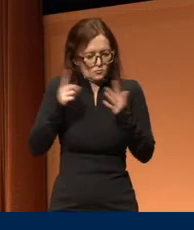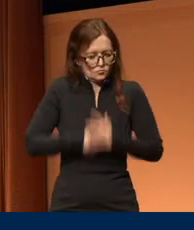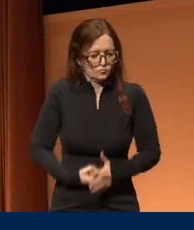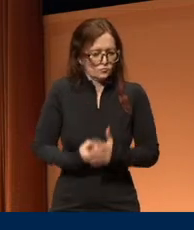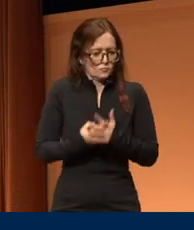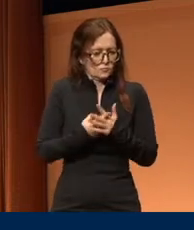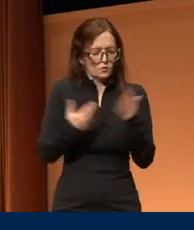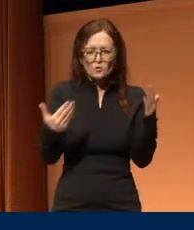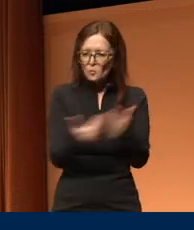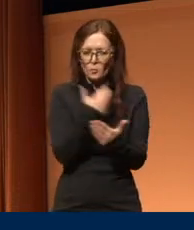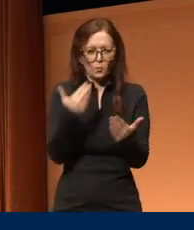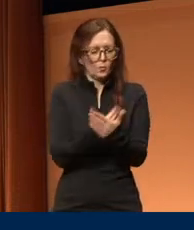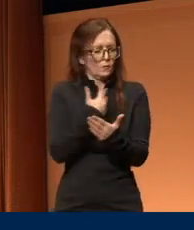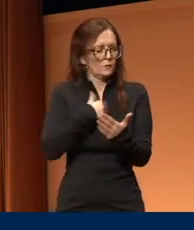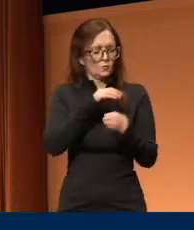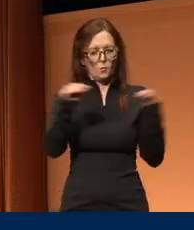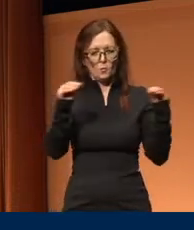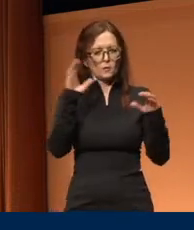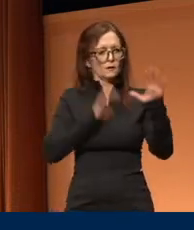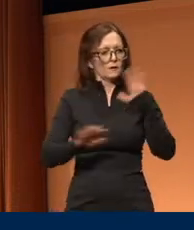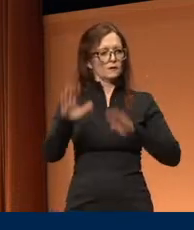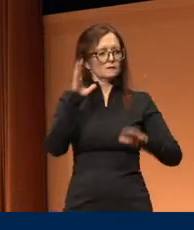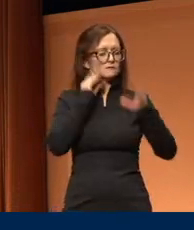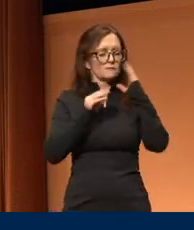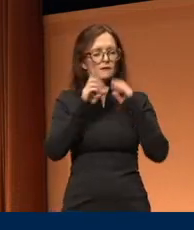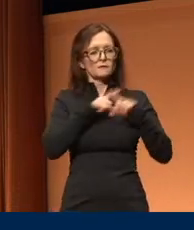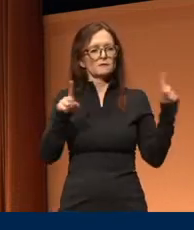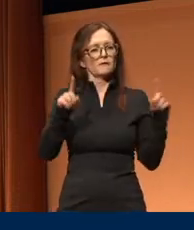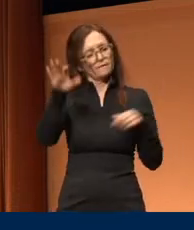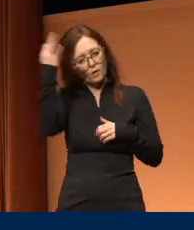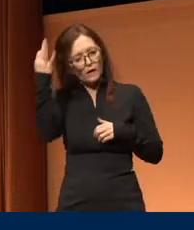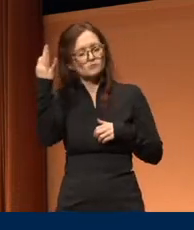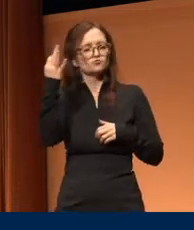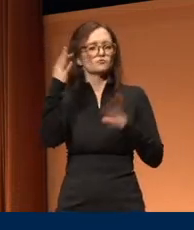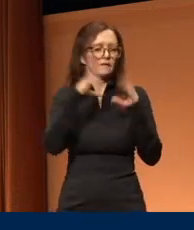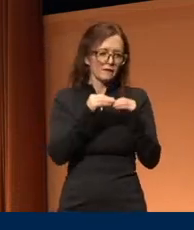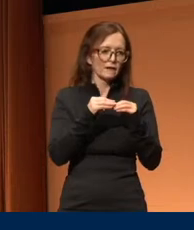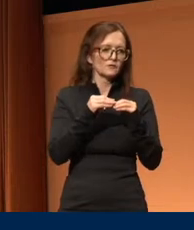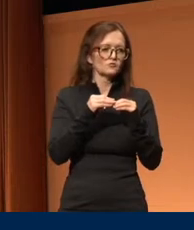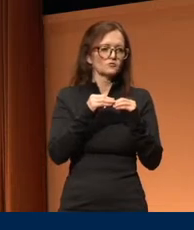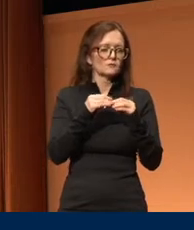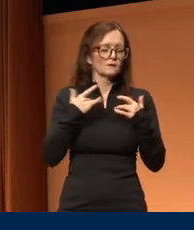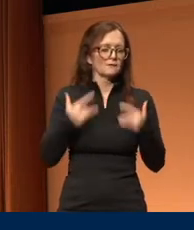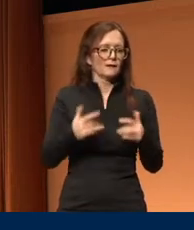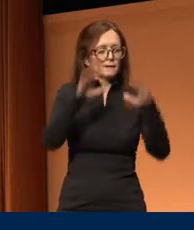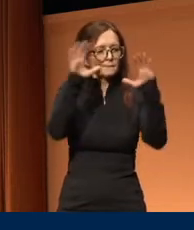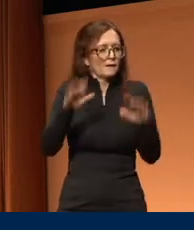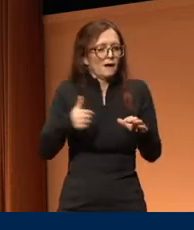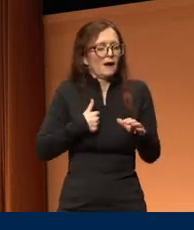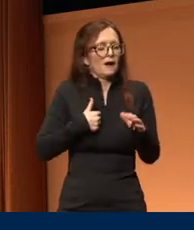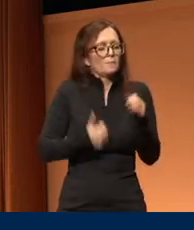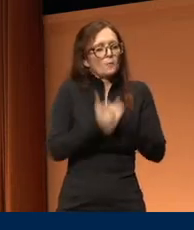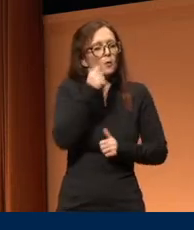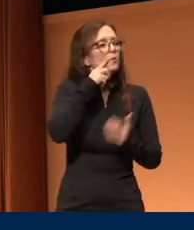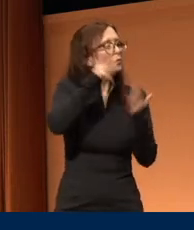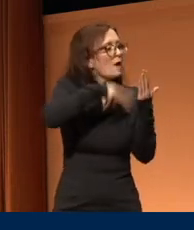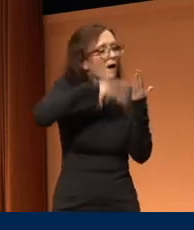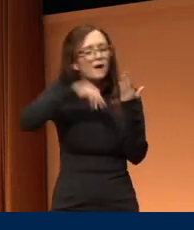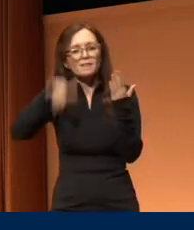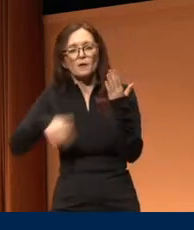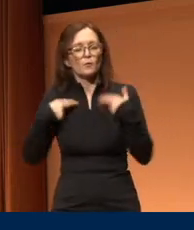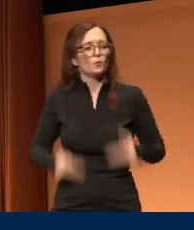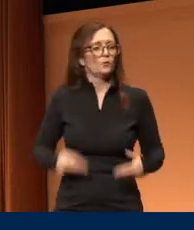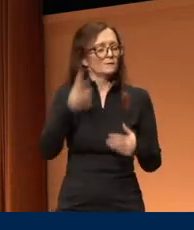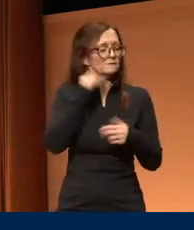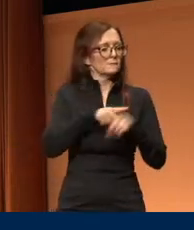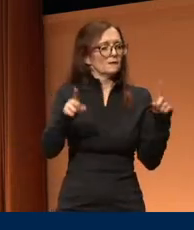new to me. Until the French Convention on Climate, I had mostly read and heard about such experiments. And